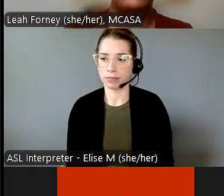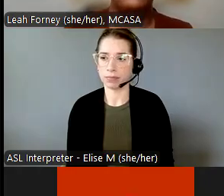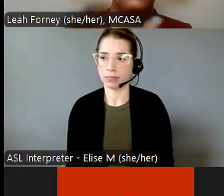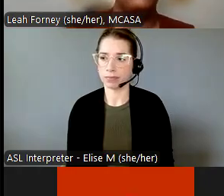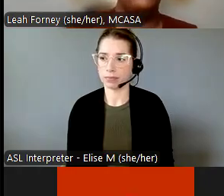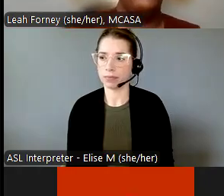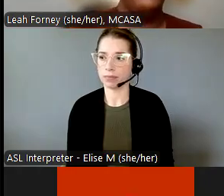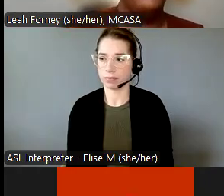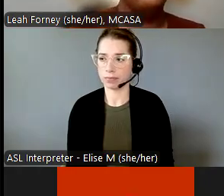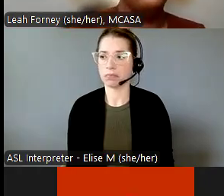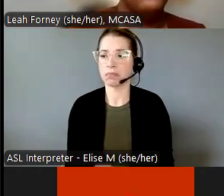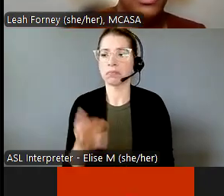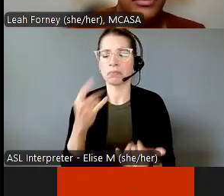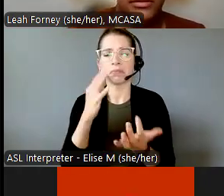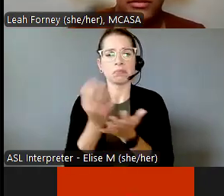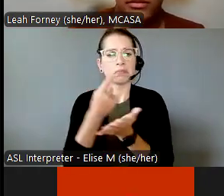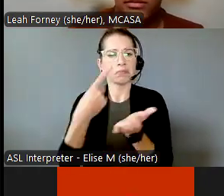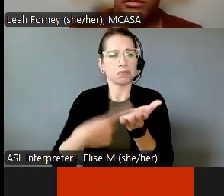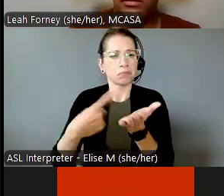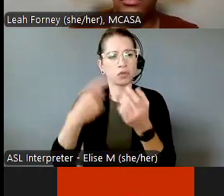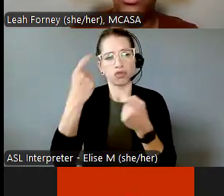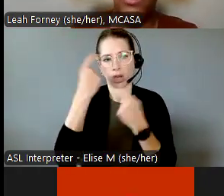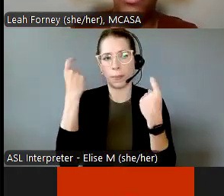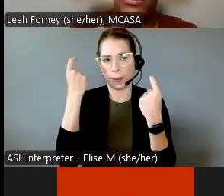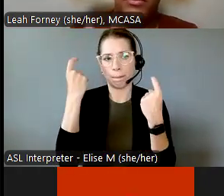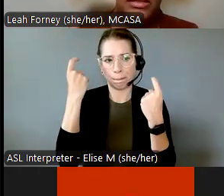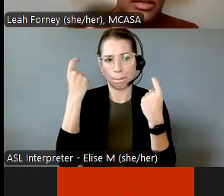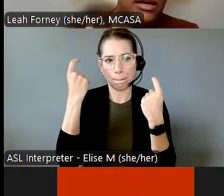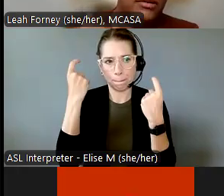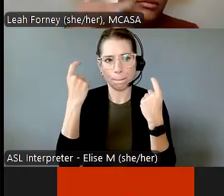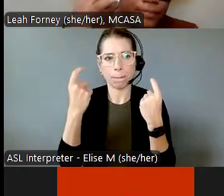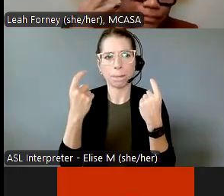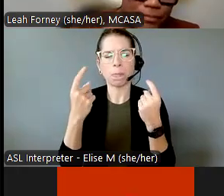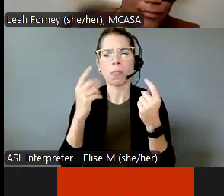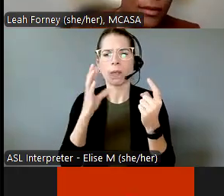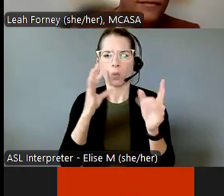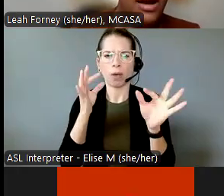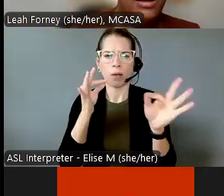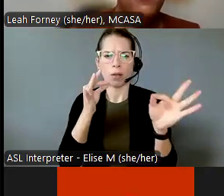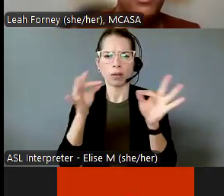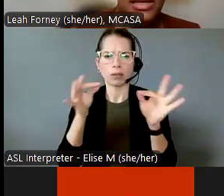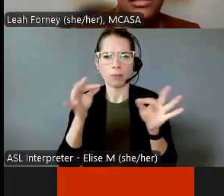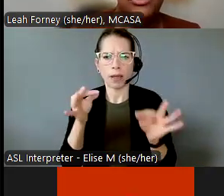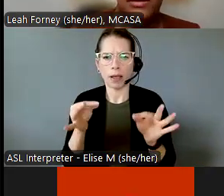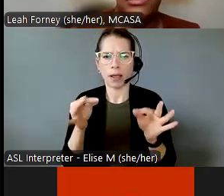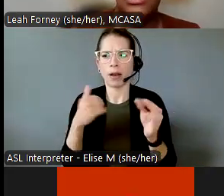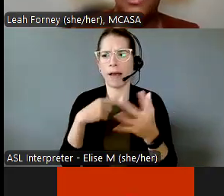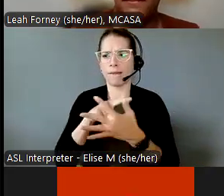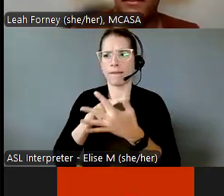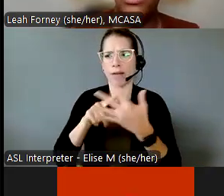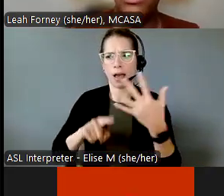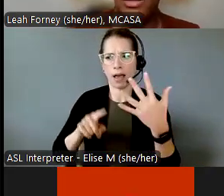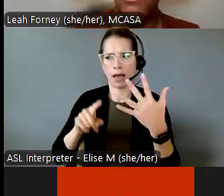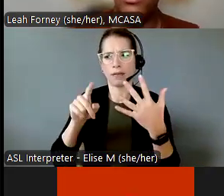So let's talk a little bit about trauma. And so I'm going to break down 5 key traumas